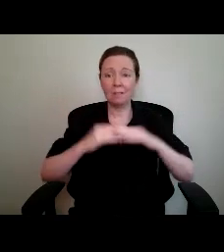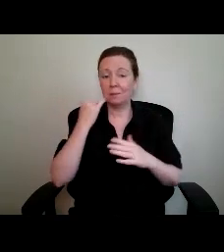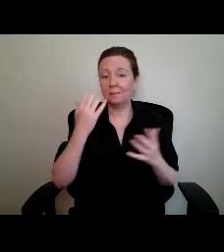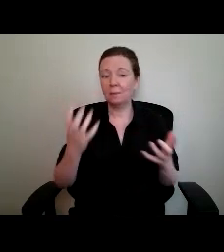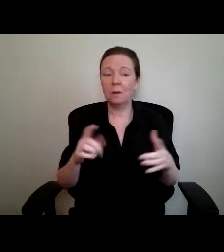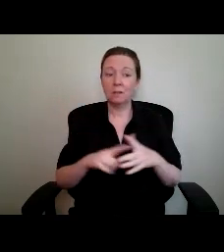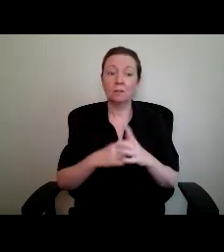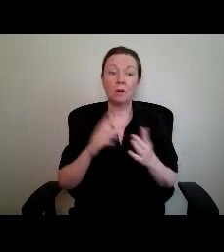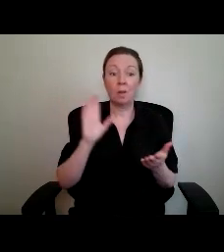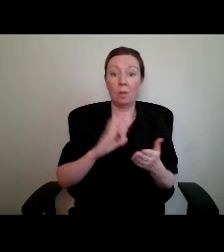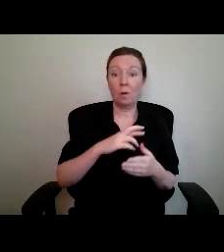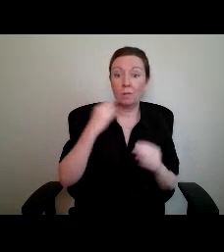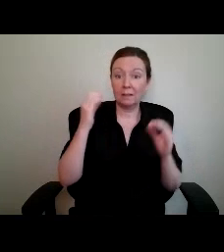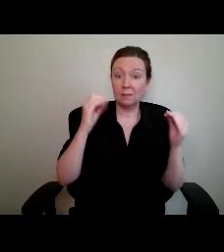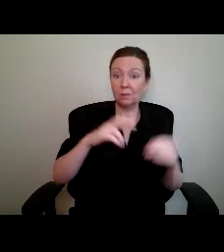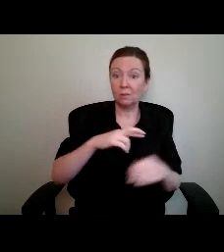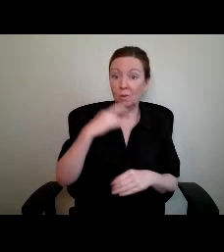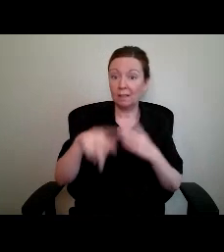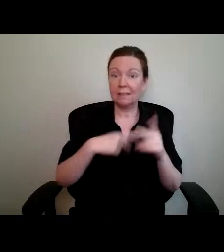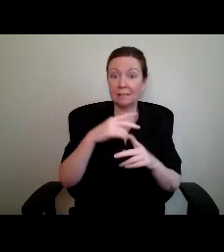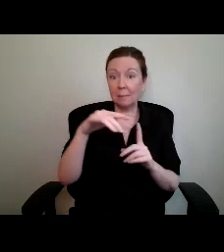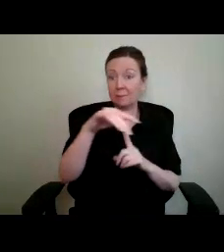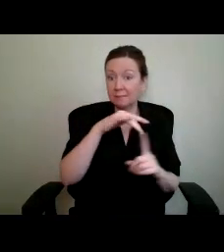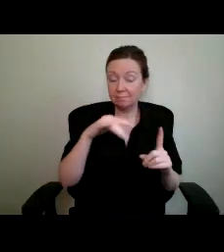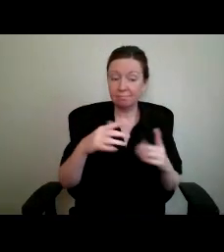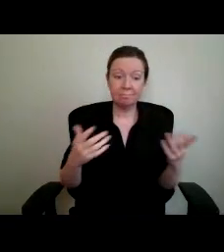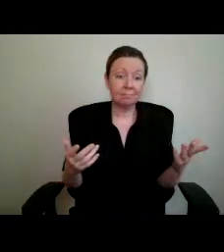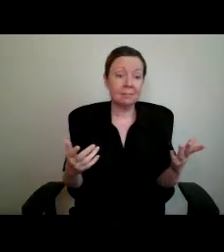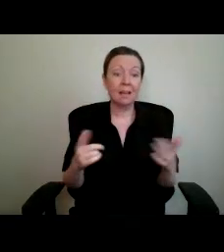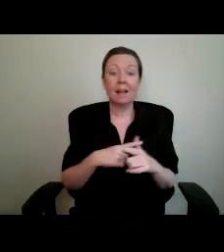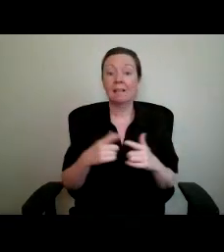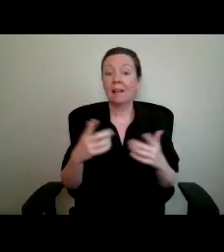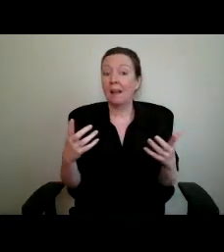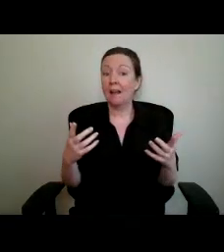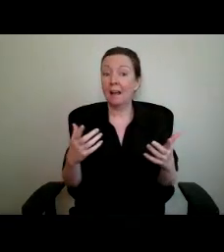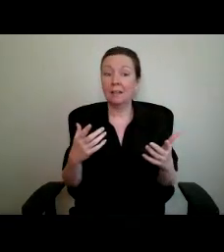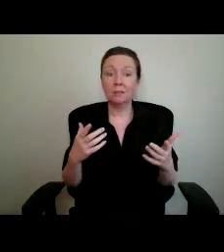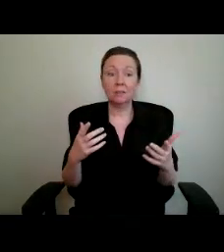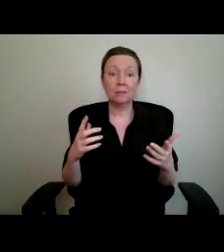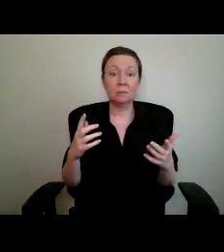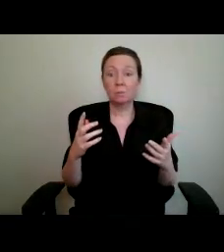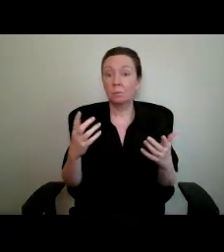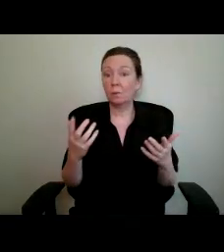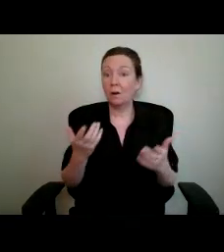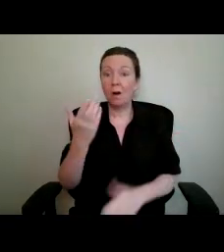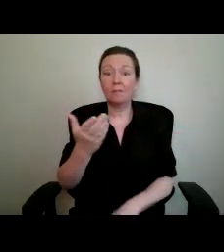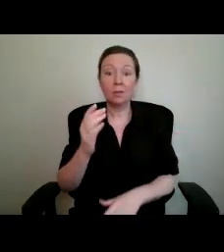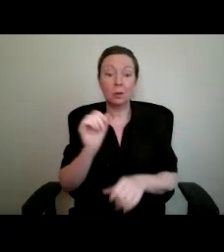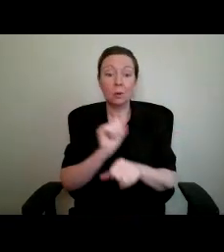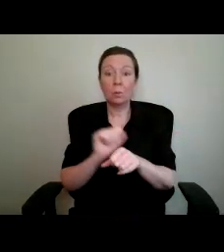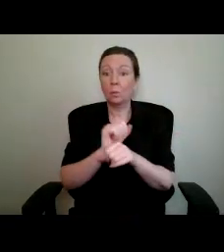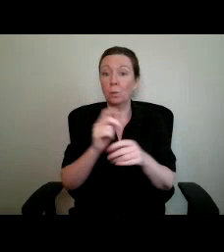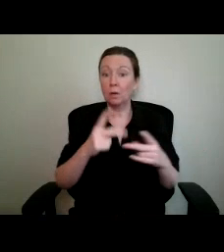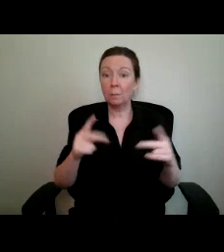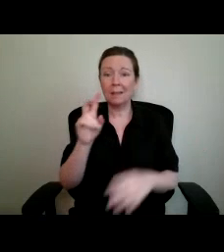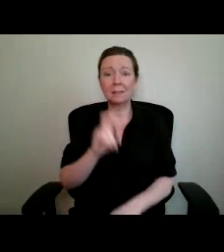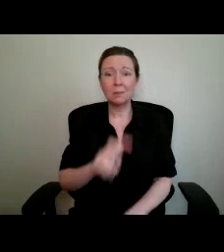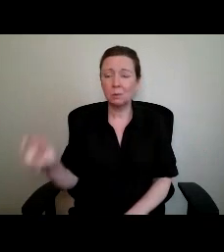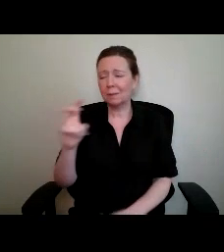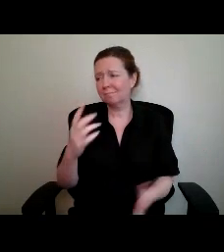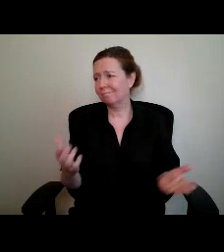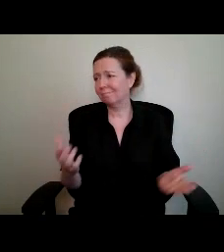low risk, no risk type of environment and you want to offer just a workplace tour for job seekers, we would love that. If you